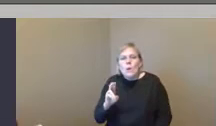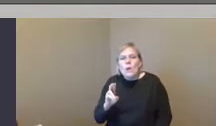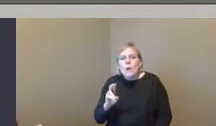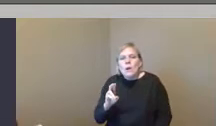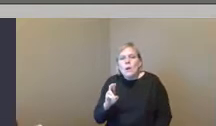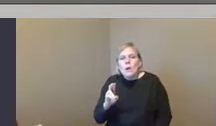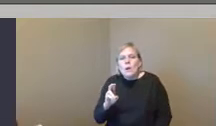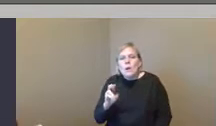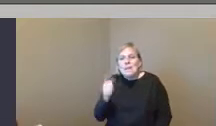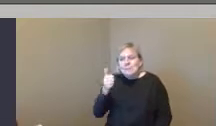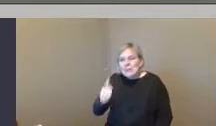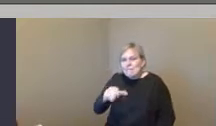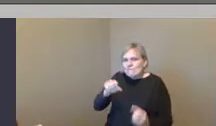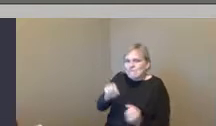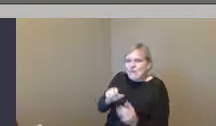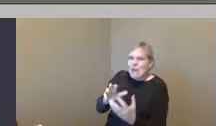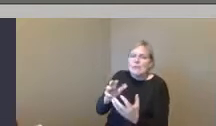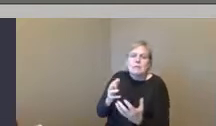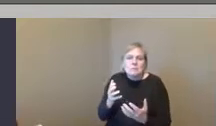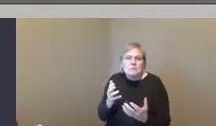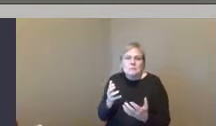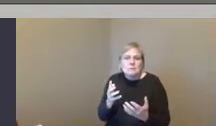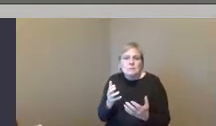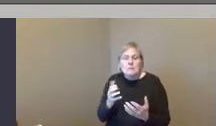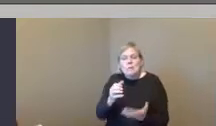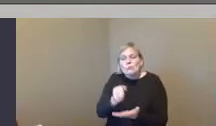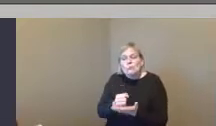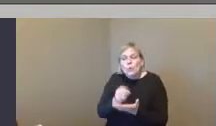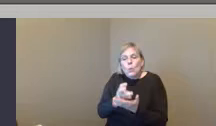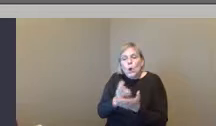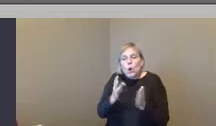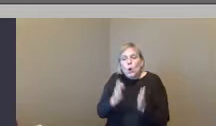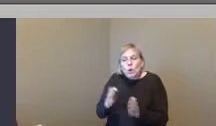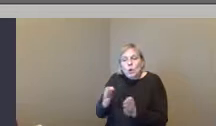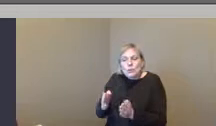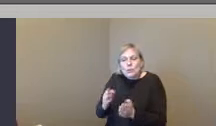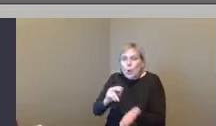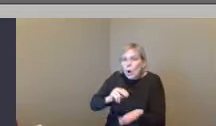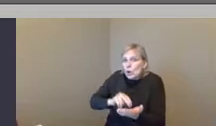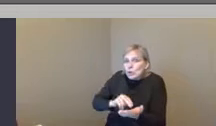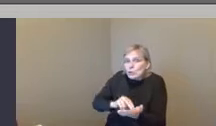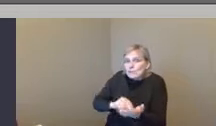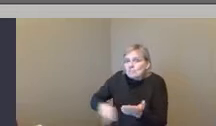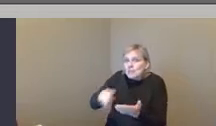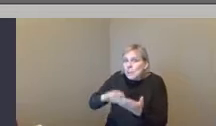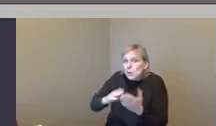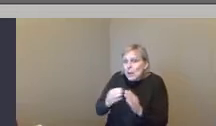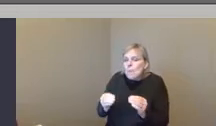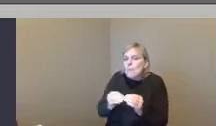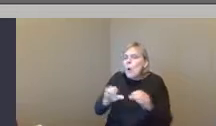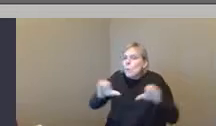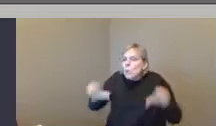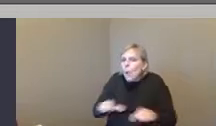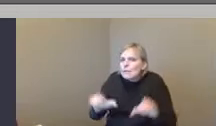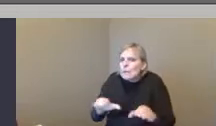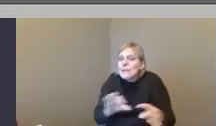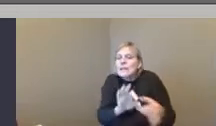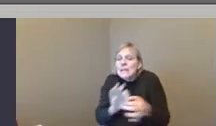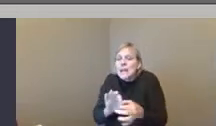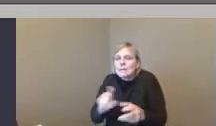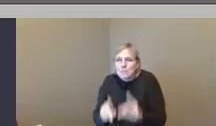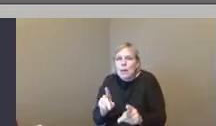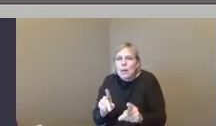commit acts of violence. So things like having social workers or nurses in the community that more proactively connect people